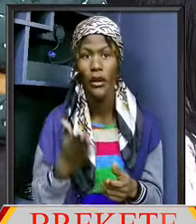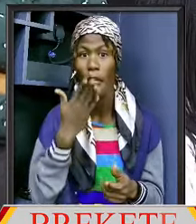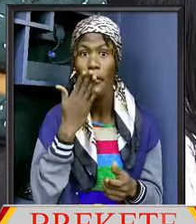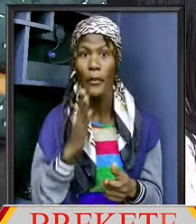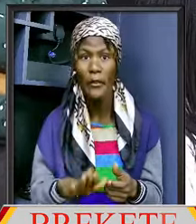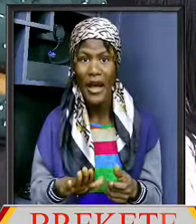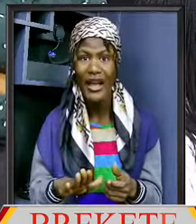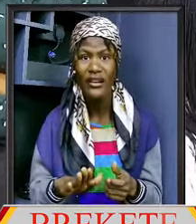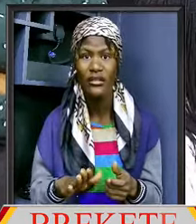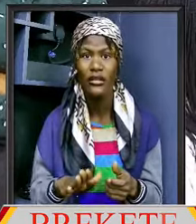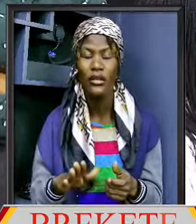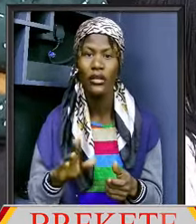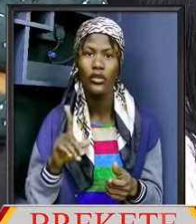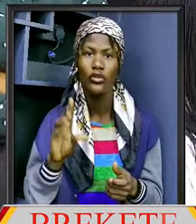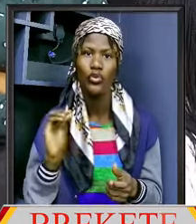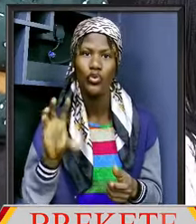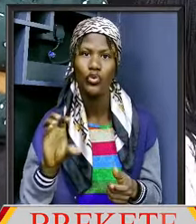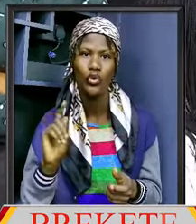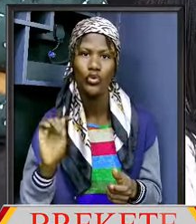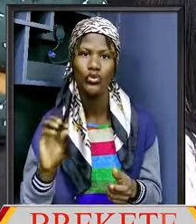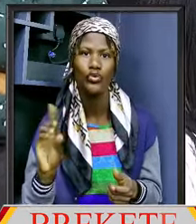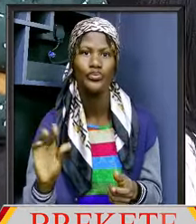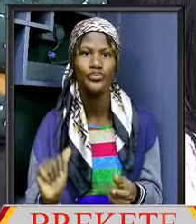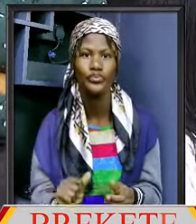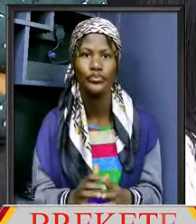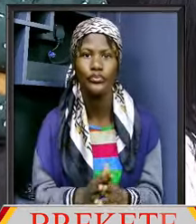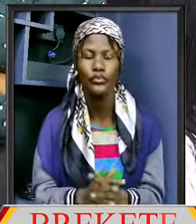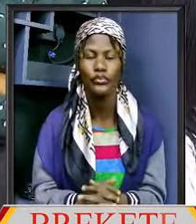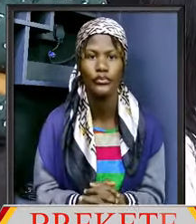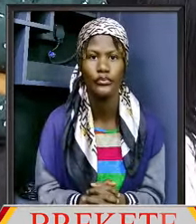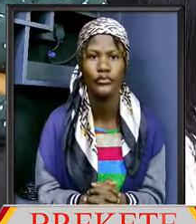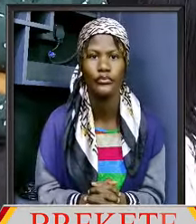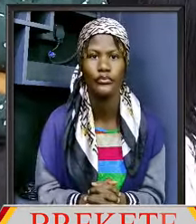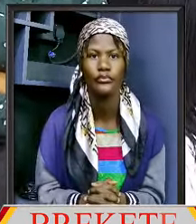Everybody will be medical laboratory scientist, get license.